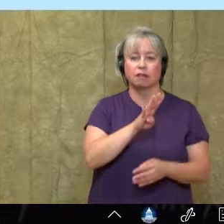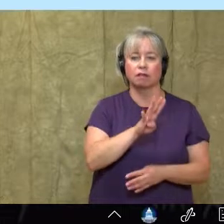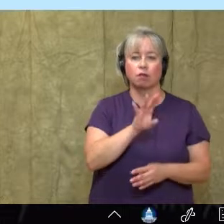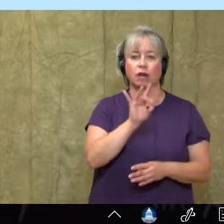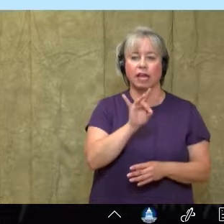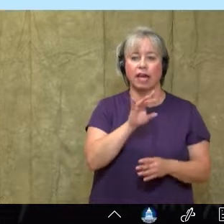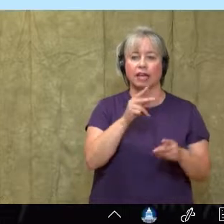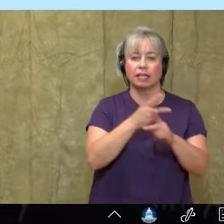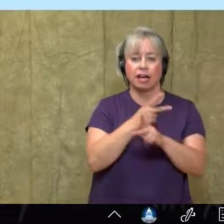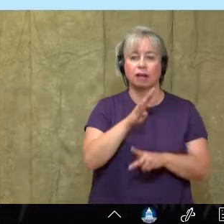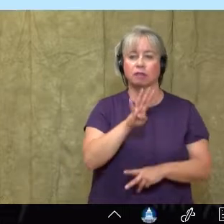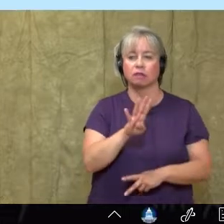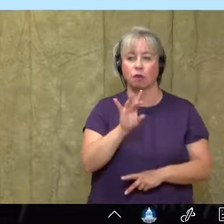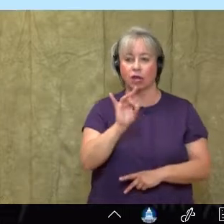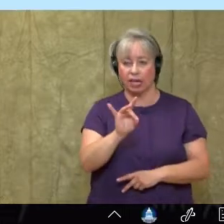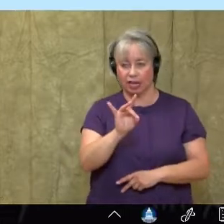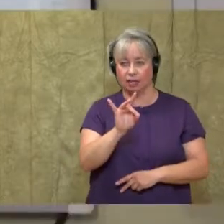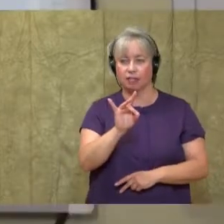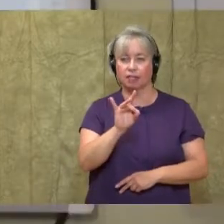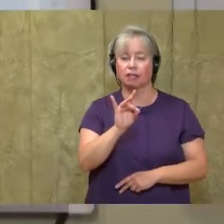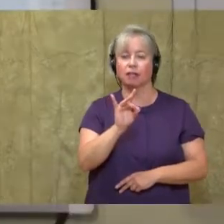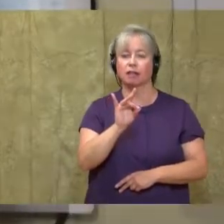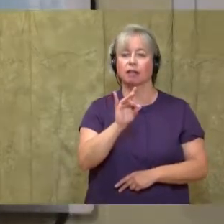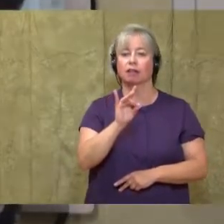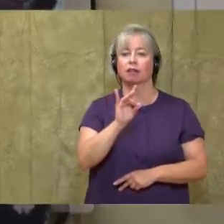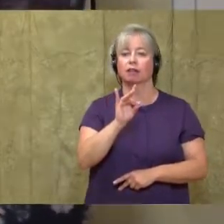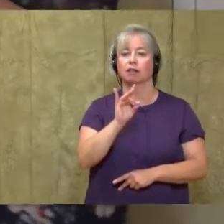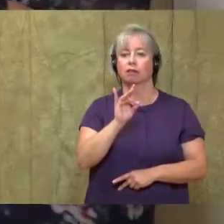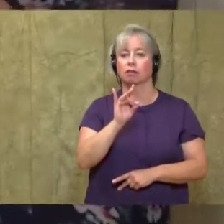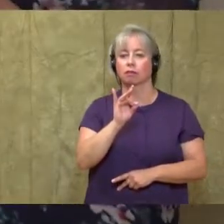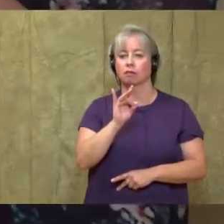48 times 48,